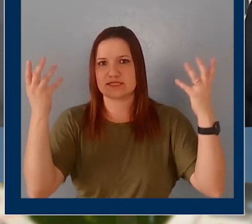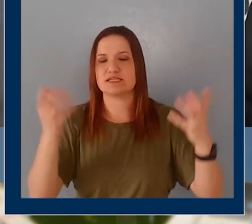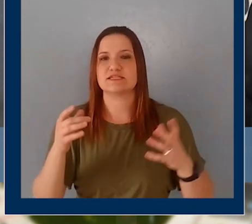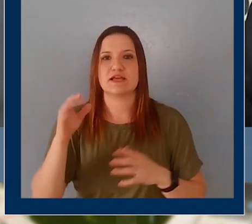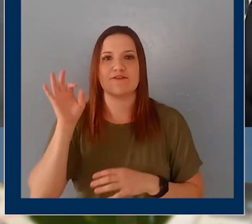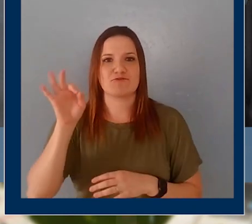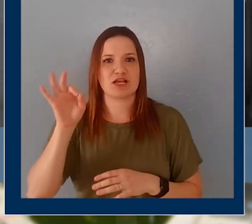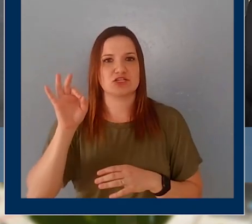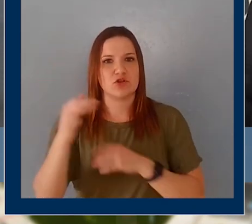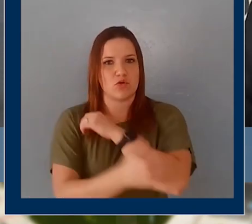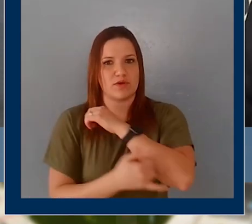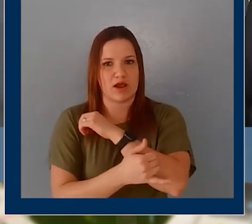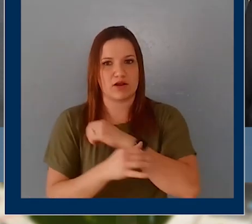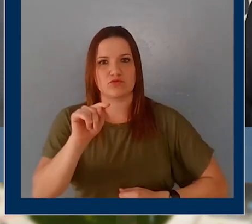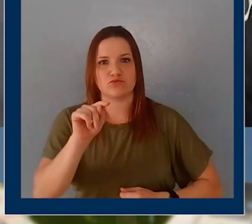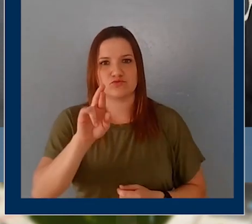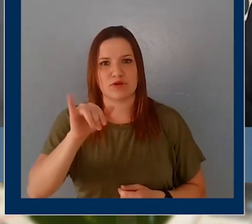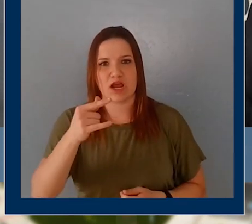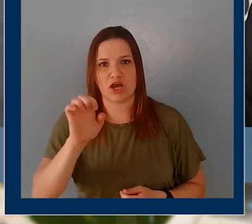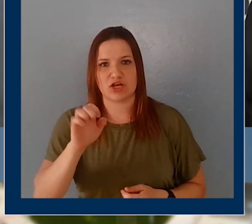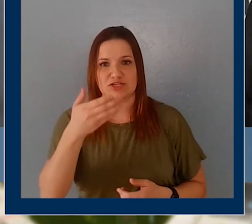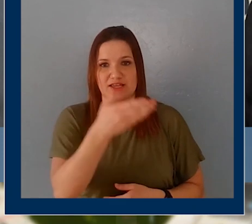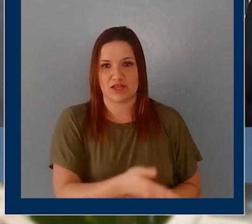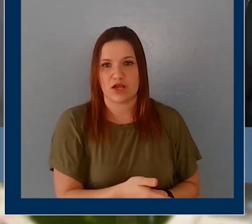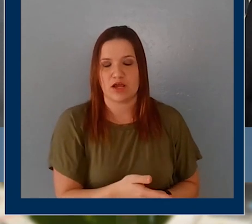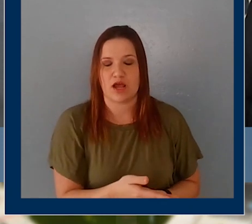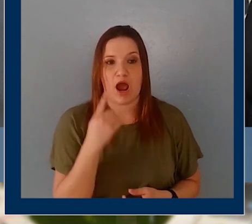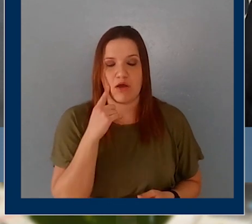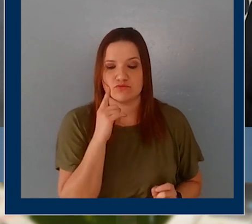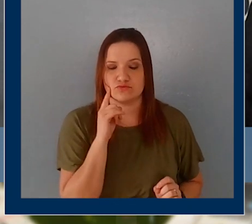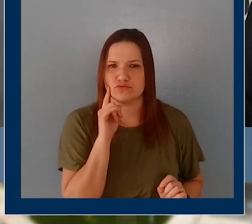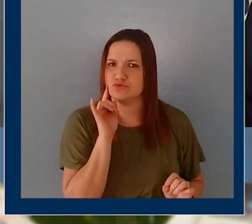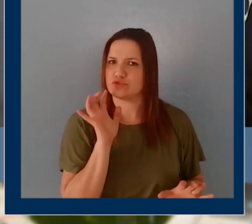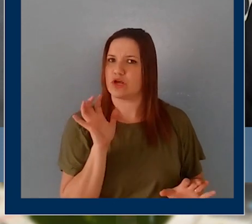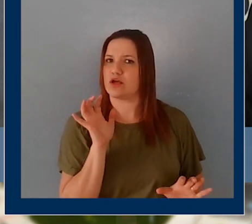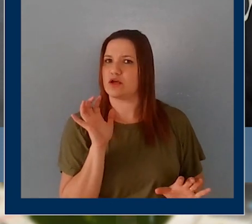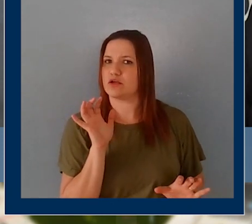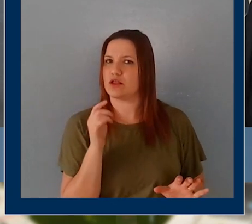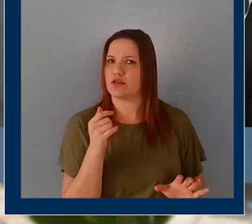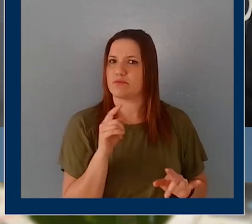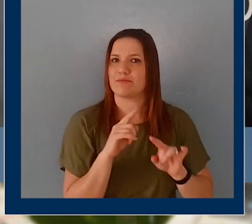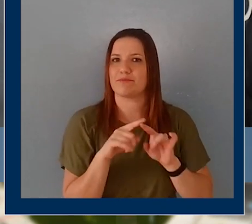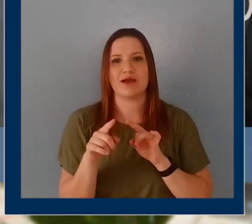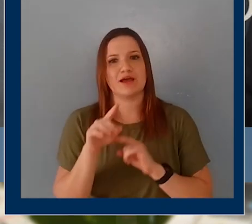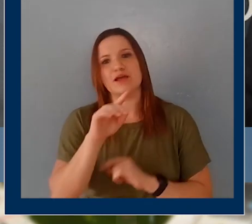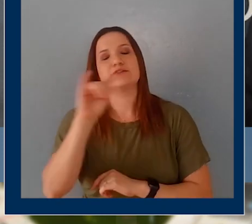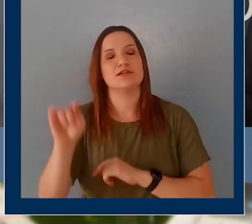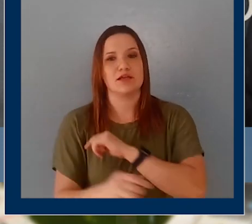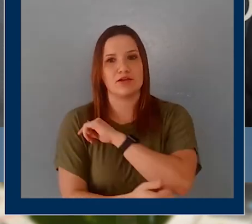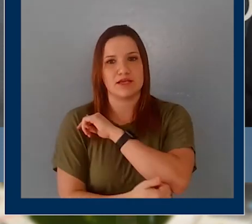ambulances were doing the same. And I presume it's being done by paramedics. The intention is obviously